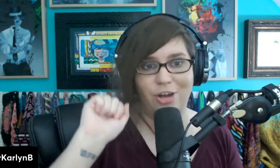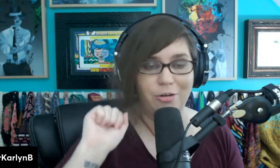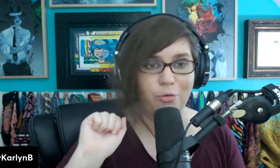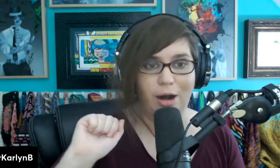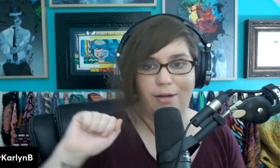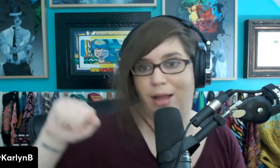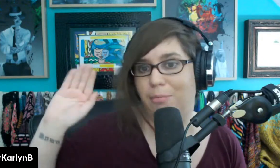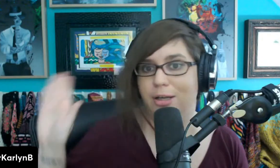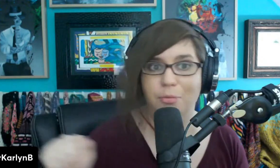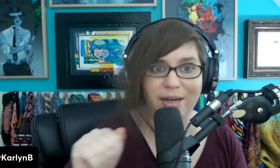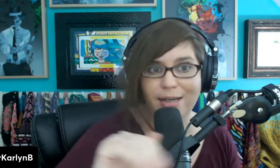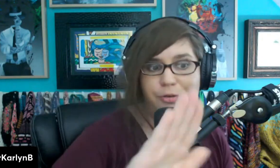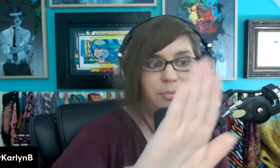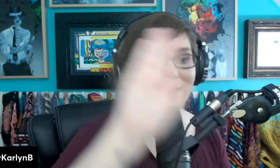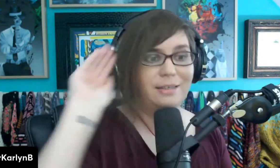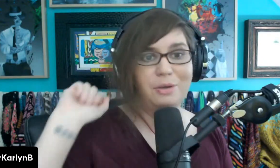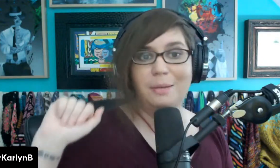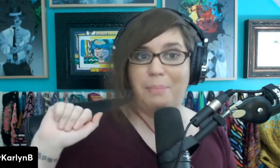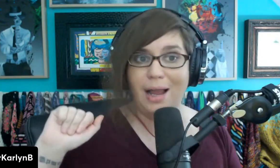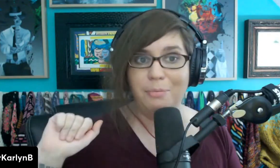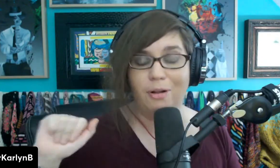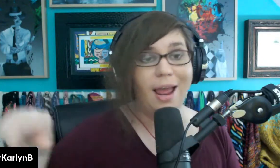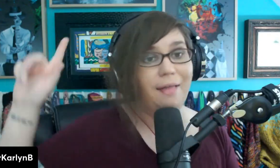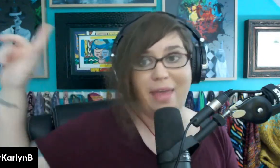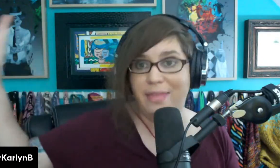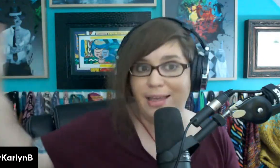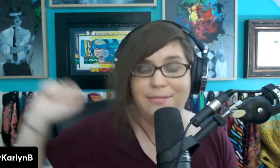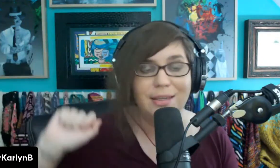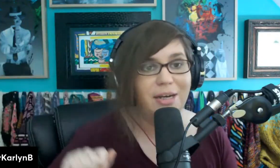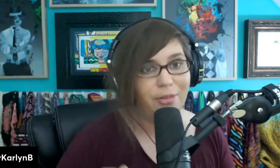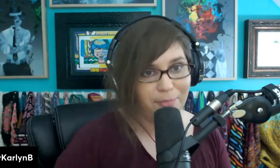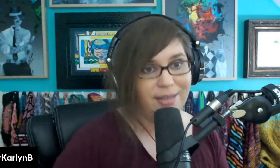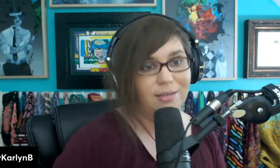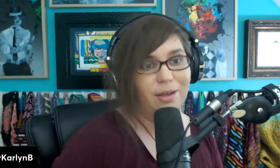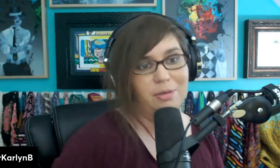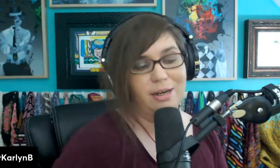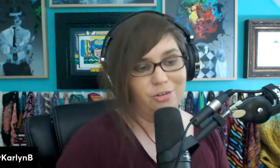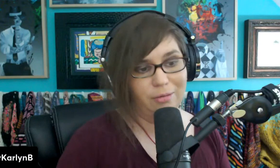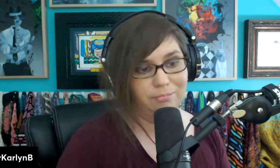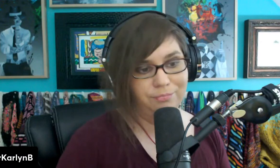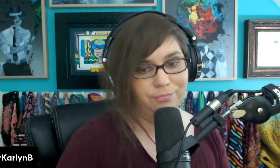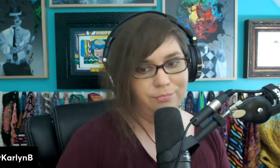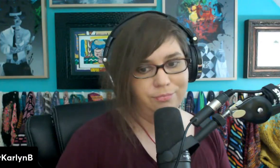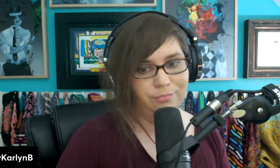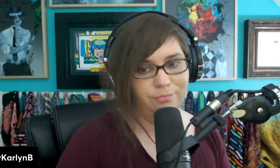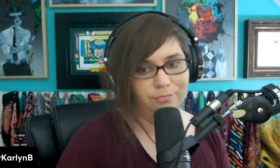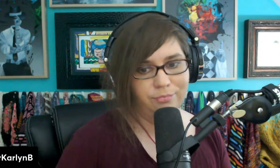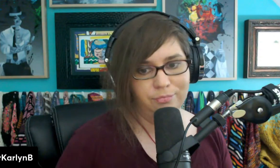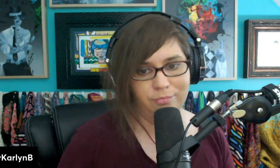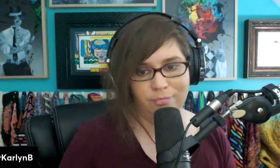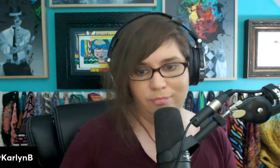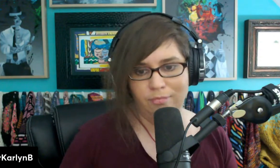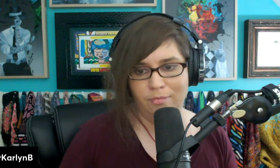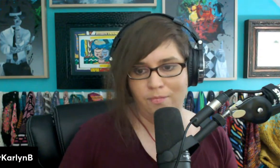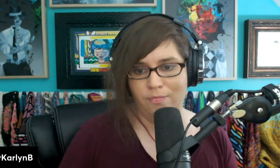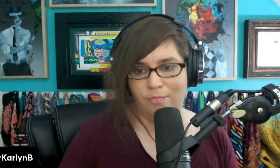get genderqueer out of libraries and we need to replace it with the Bible. And then that gives them another piece of ammunition.